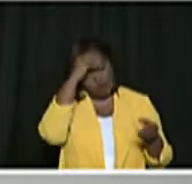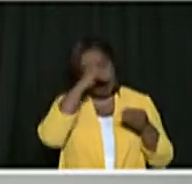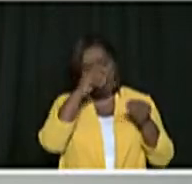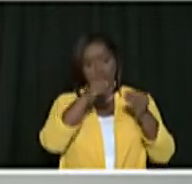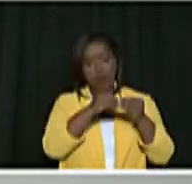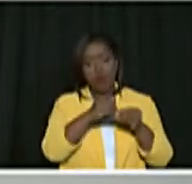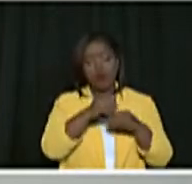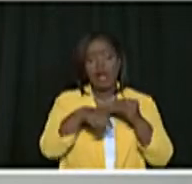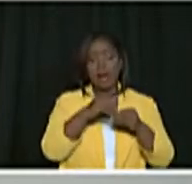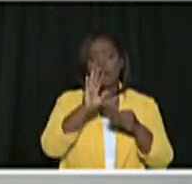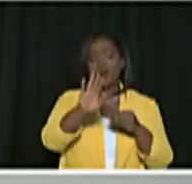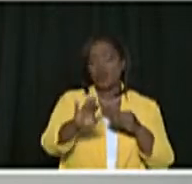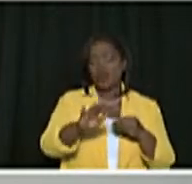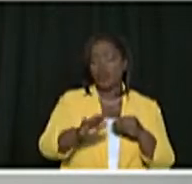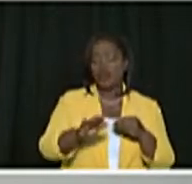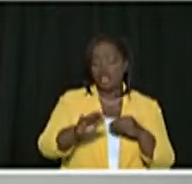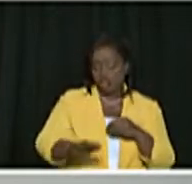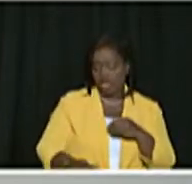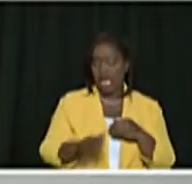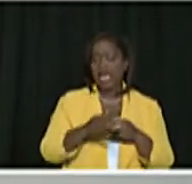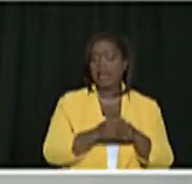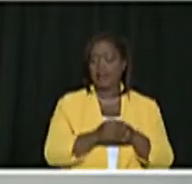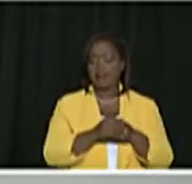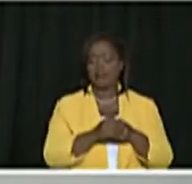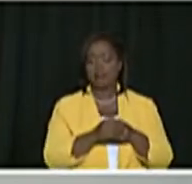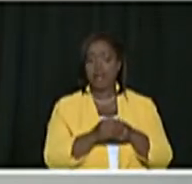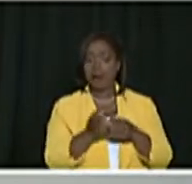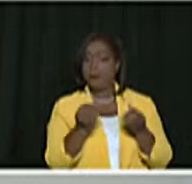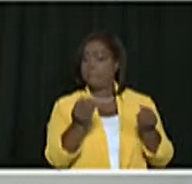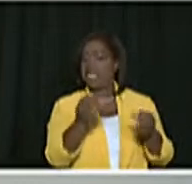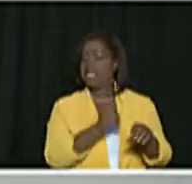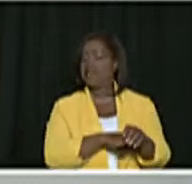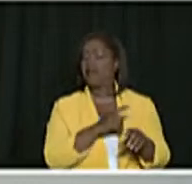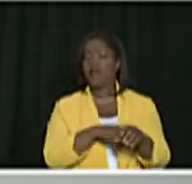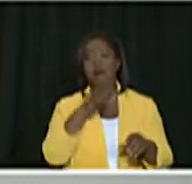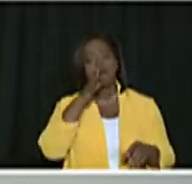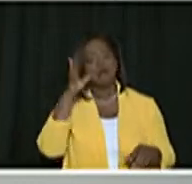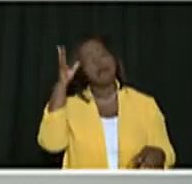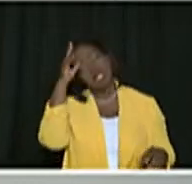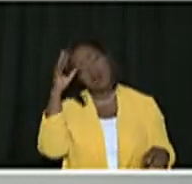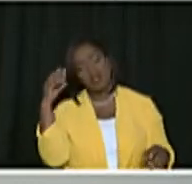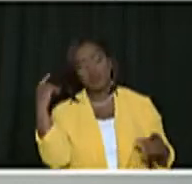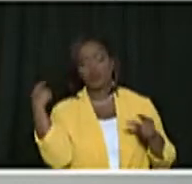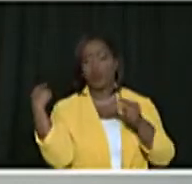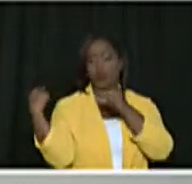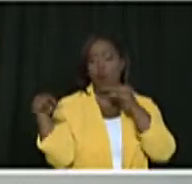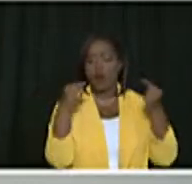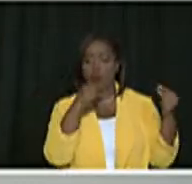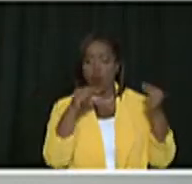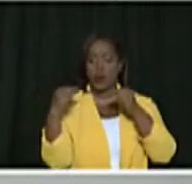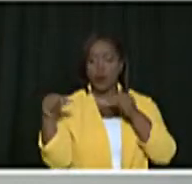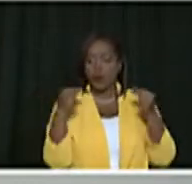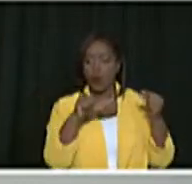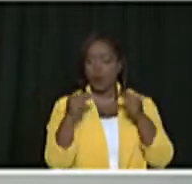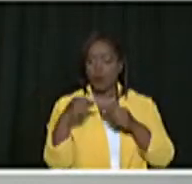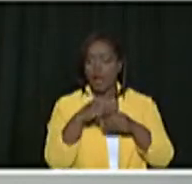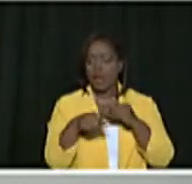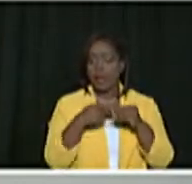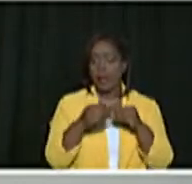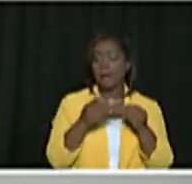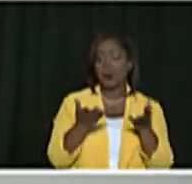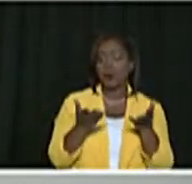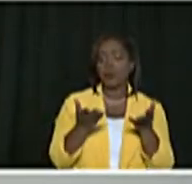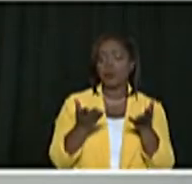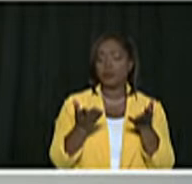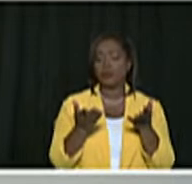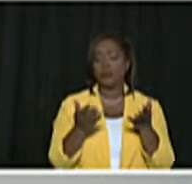and that's what we keep bringing up, that the child did this, the child did that, etc. So there's also some time that must be spent